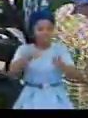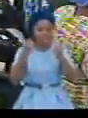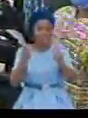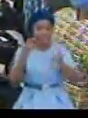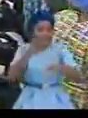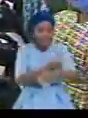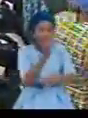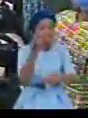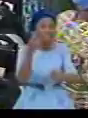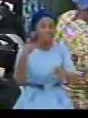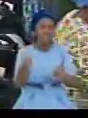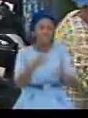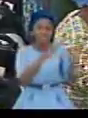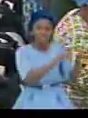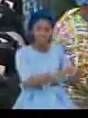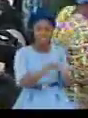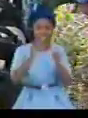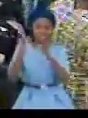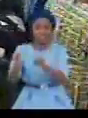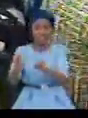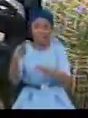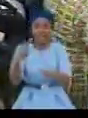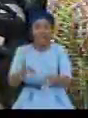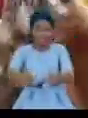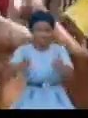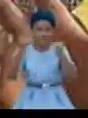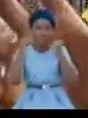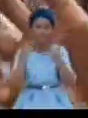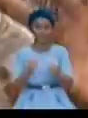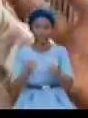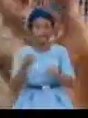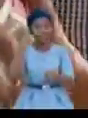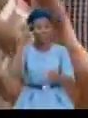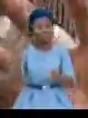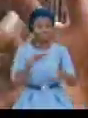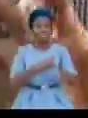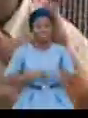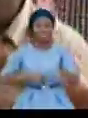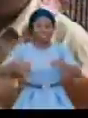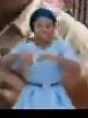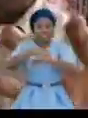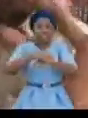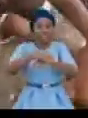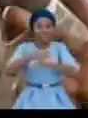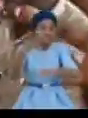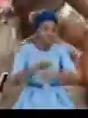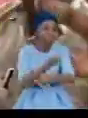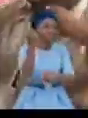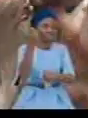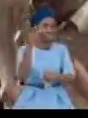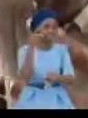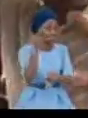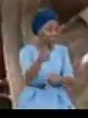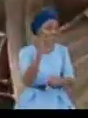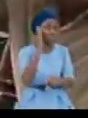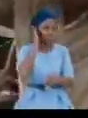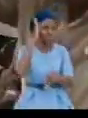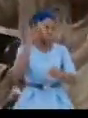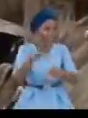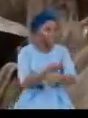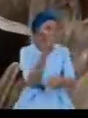of power. For kingdom triumph. You will triumph. You will